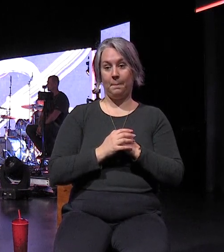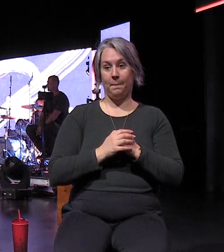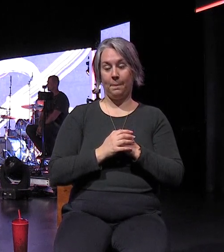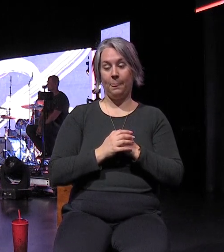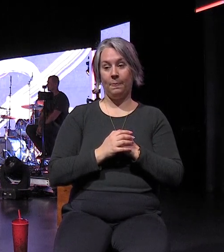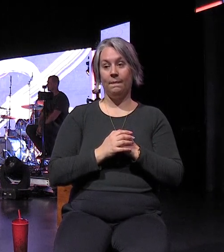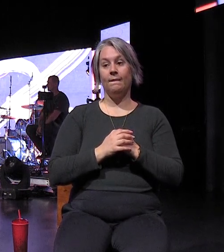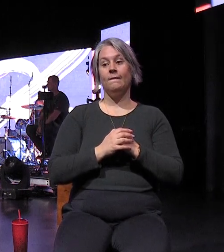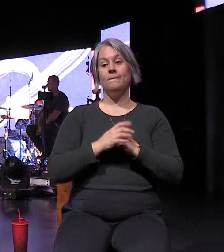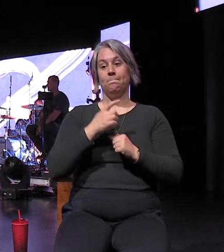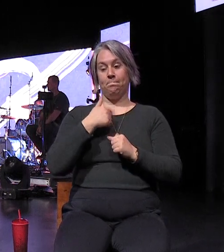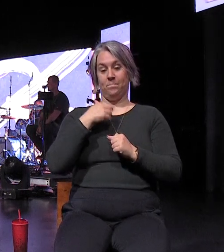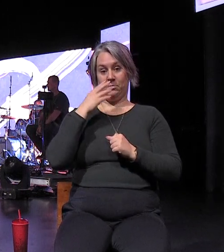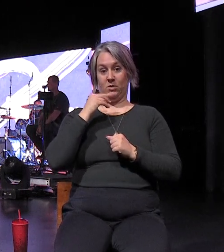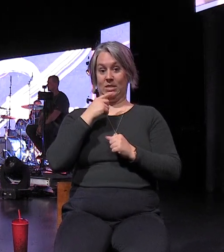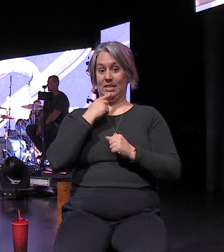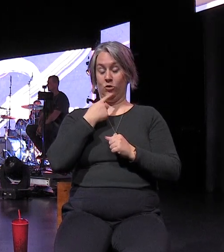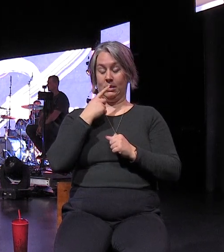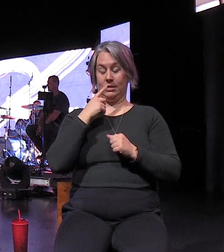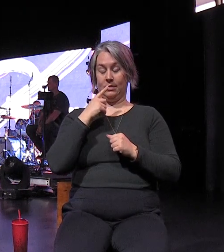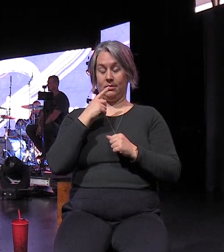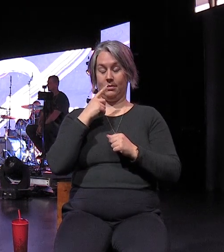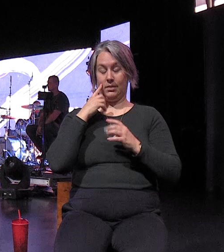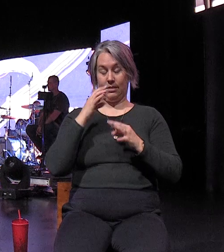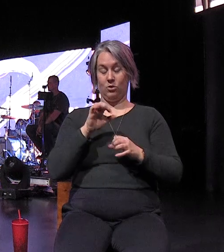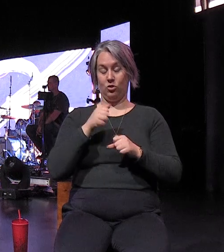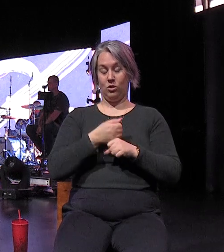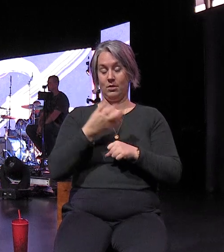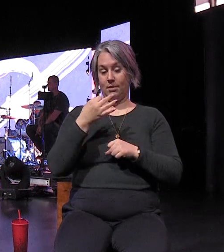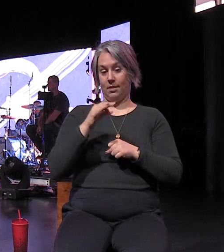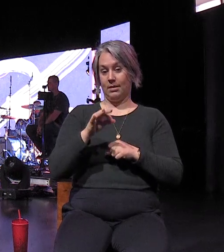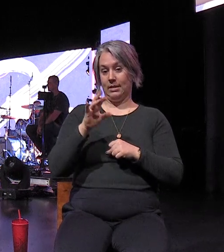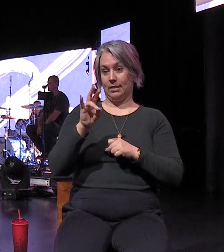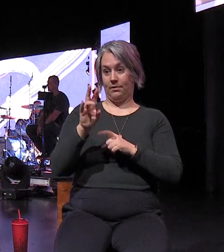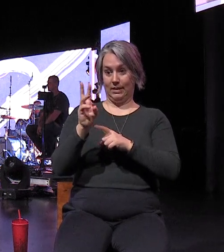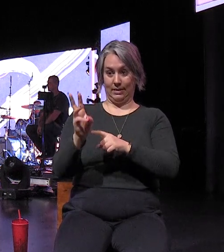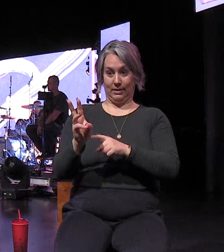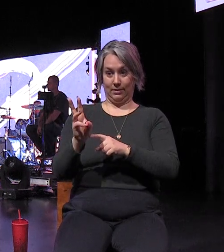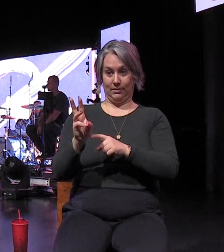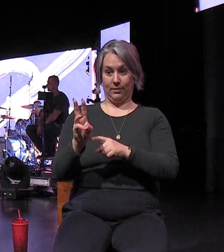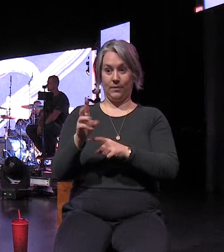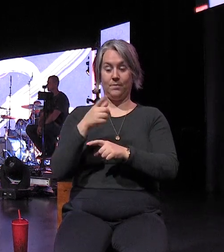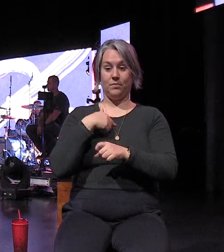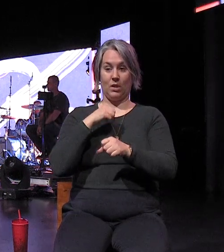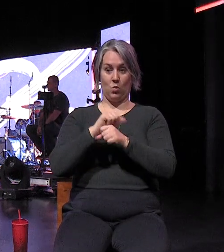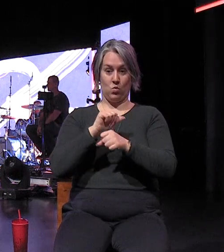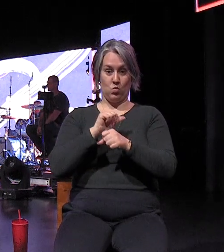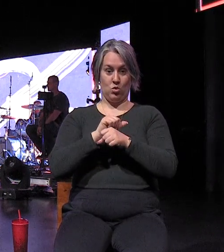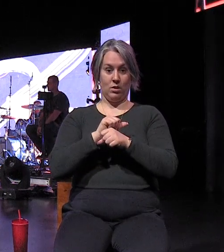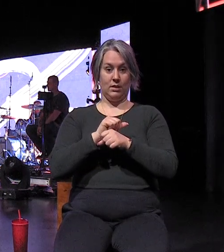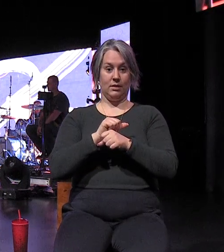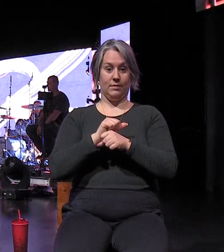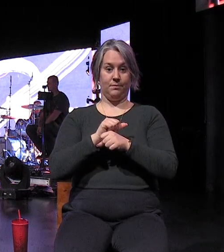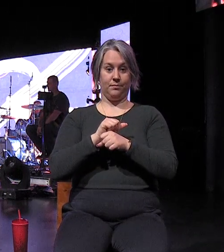me in 1976. I was in my early 20s, and I was a dairy farmer. Doris and I were married at that time. I